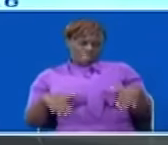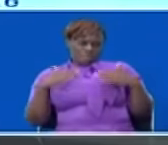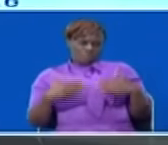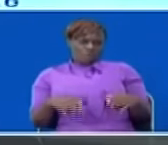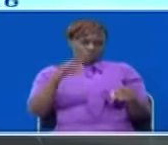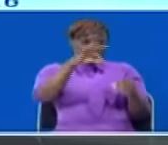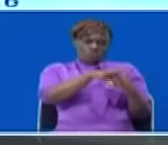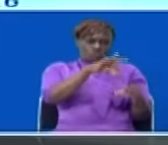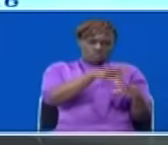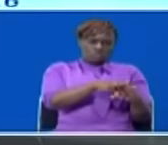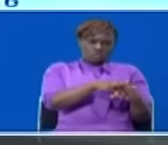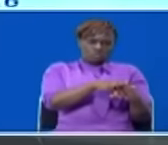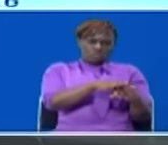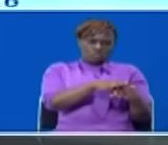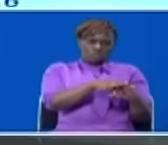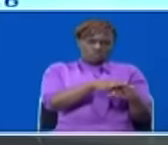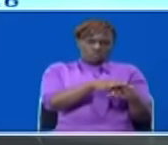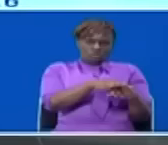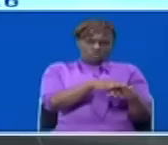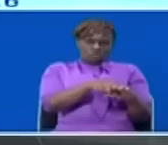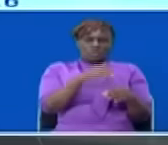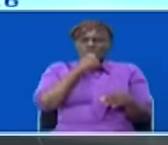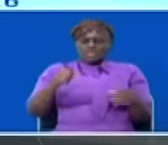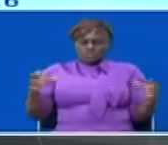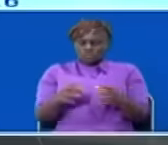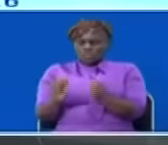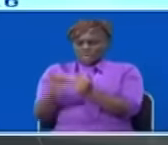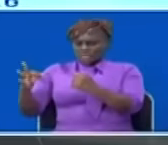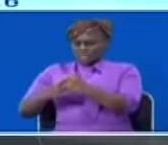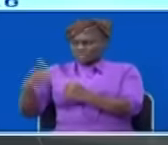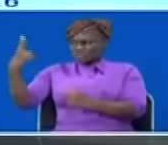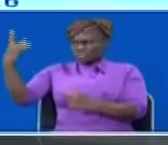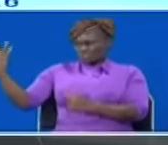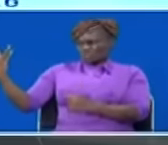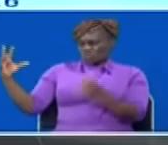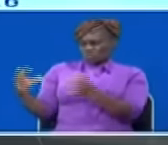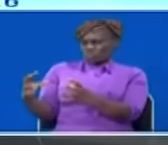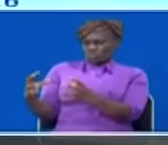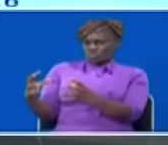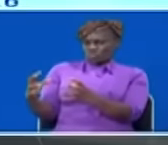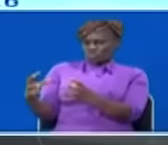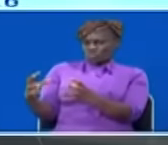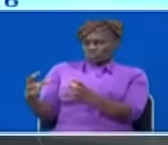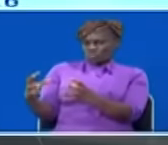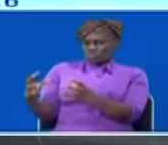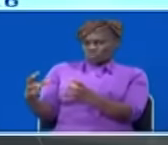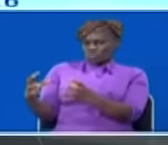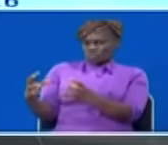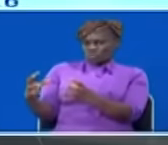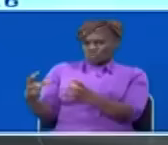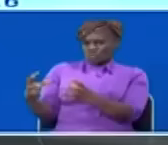that voted in this age group here. So those between 18 to 24 years of age, median age is